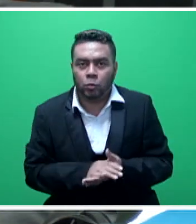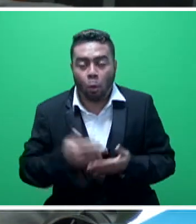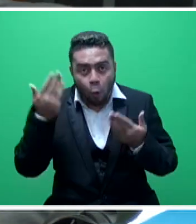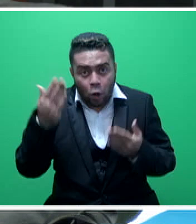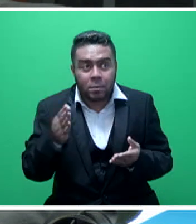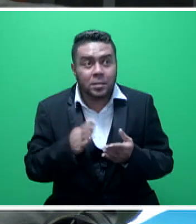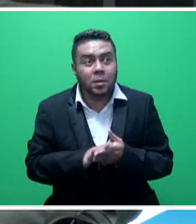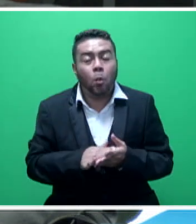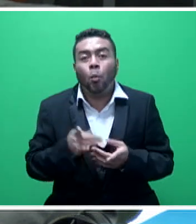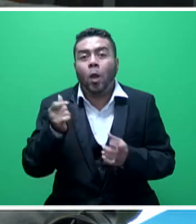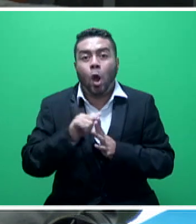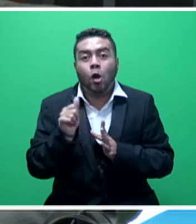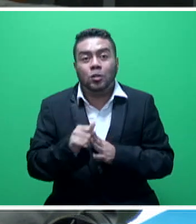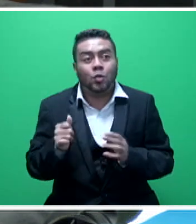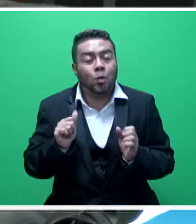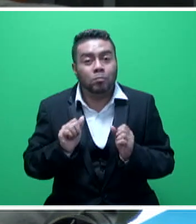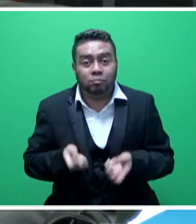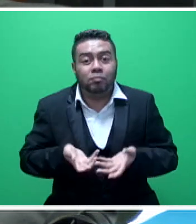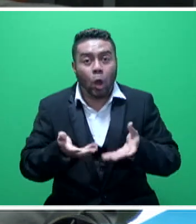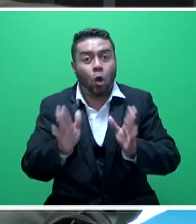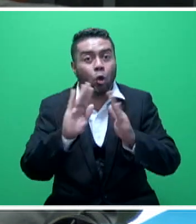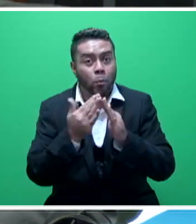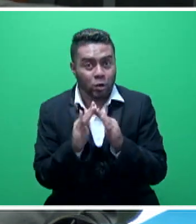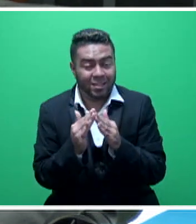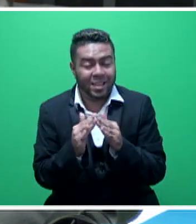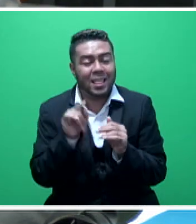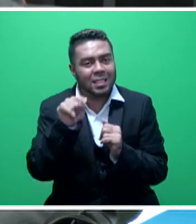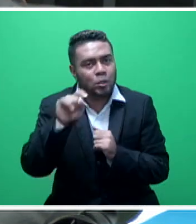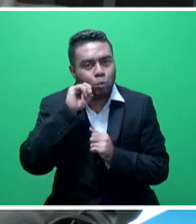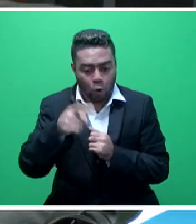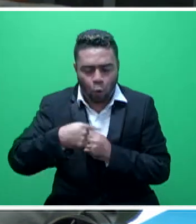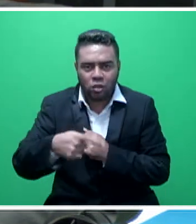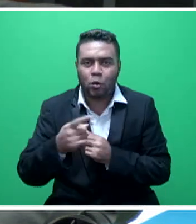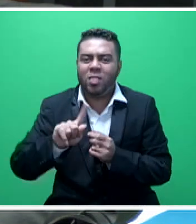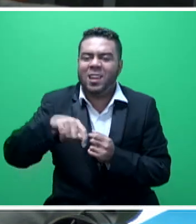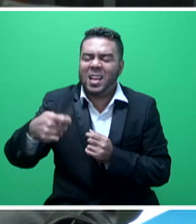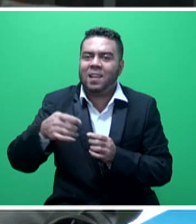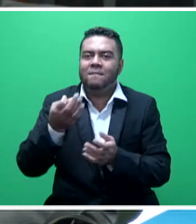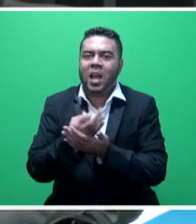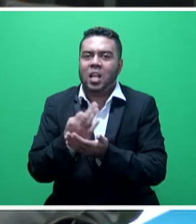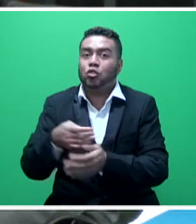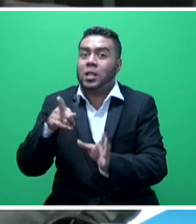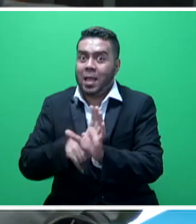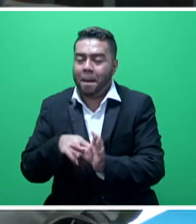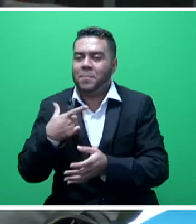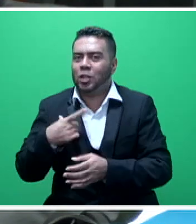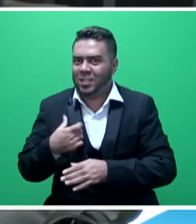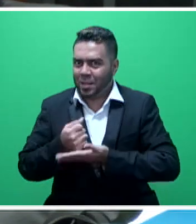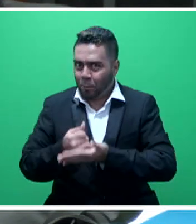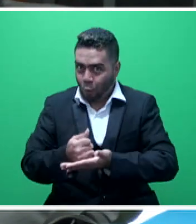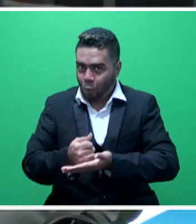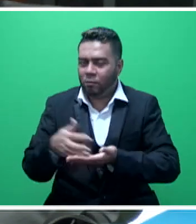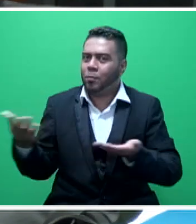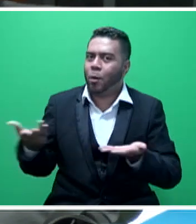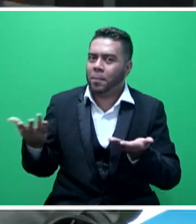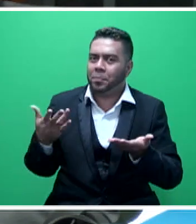are also pushing out into the community, and this we will continue in the next financial year because of the support that's provided into our